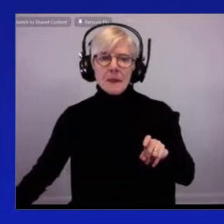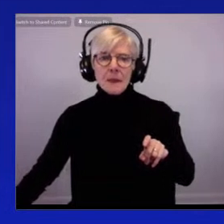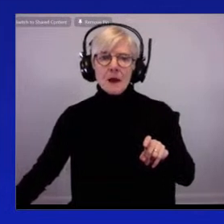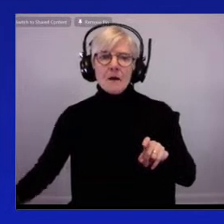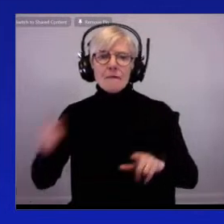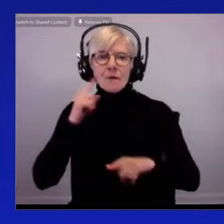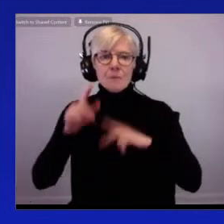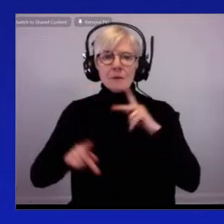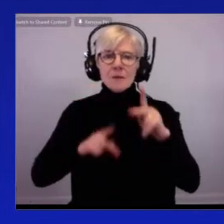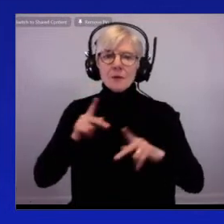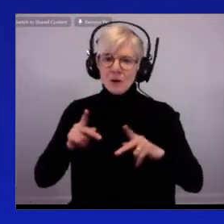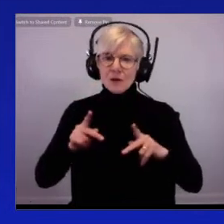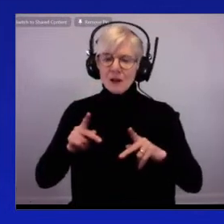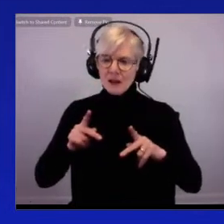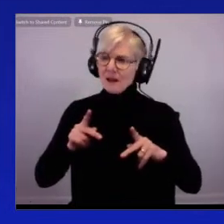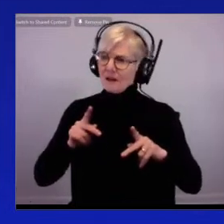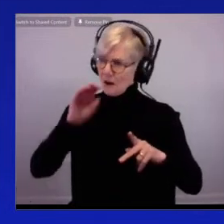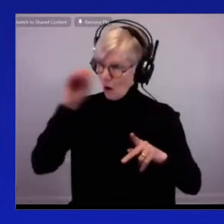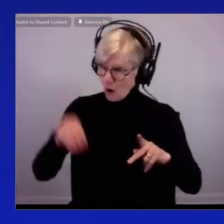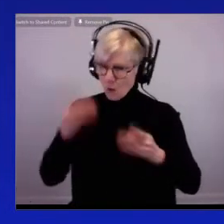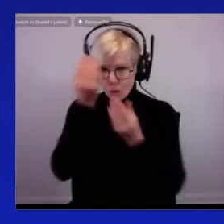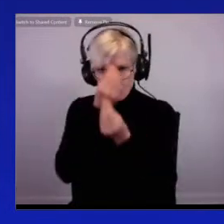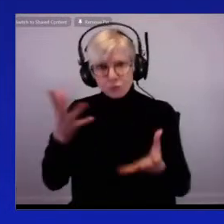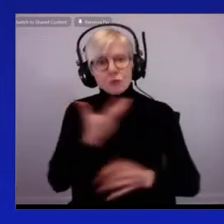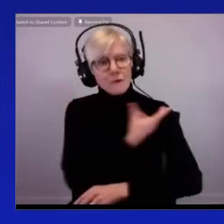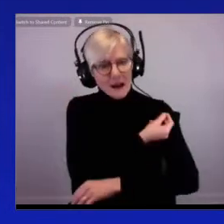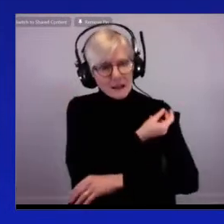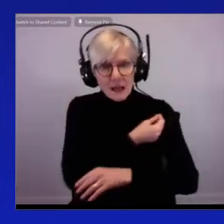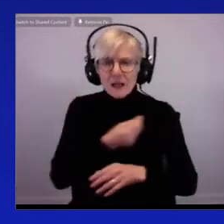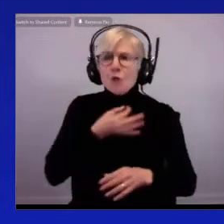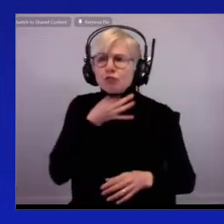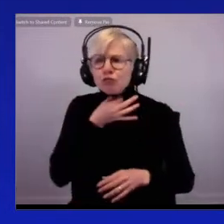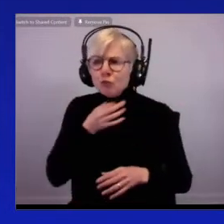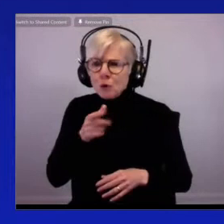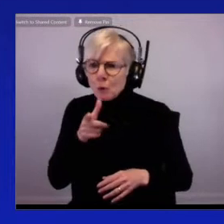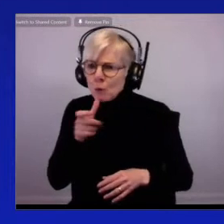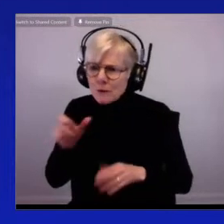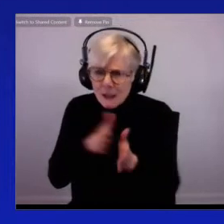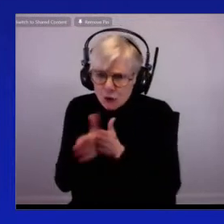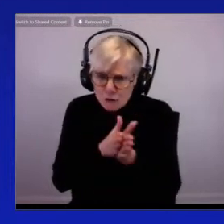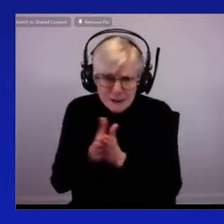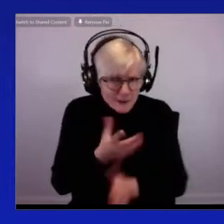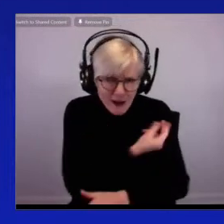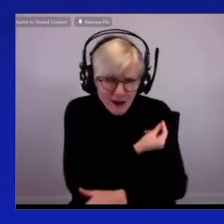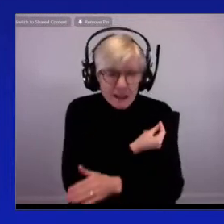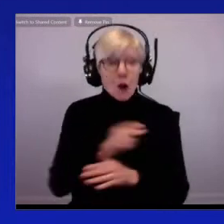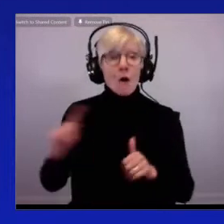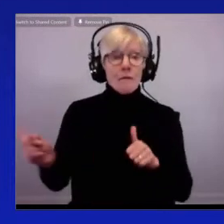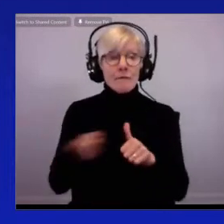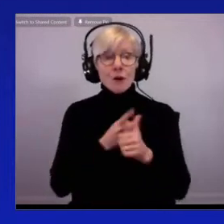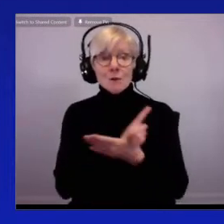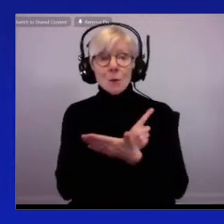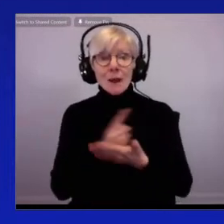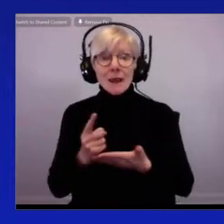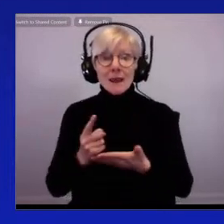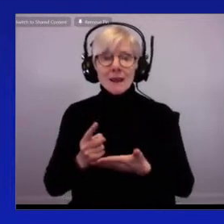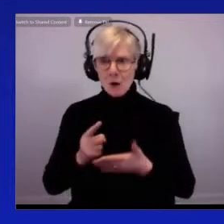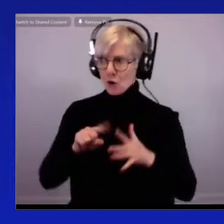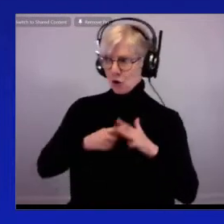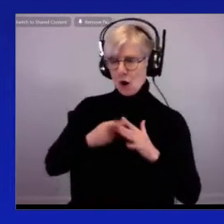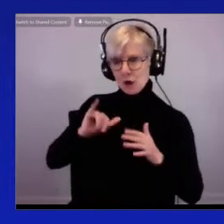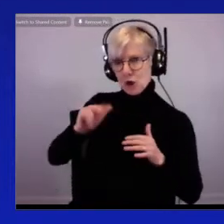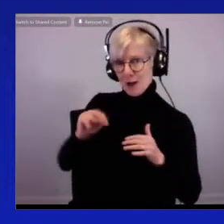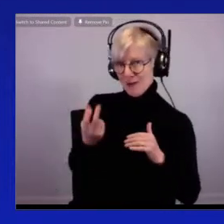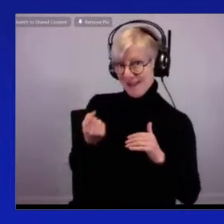Ottawa related to the vaccine and the interest in getting the vaccine. And from the first week, it started January